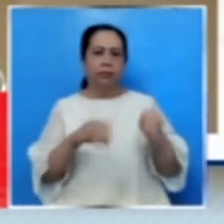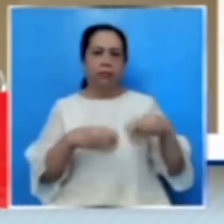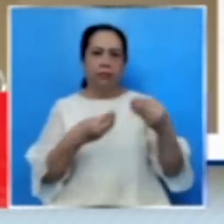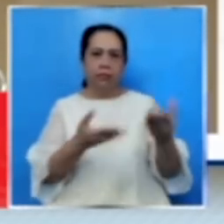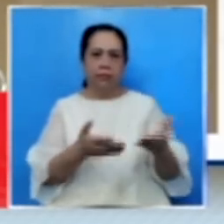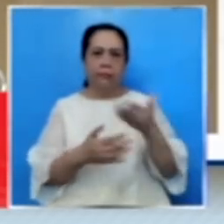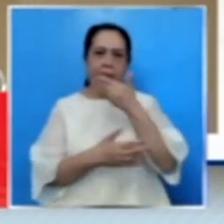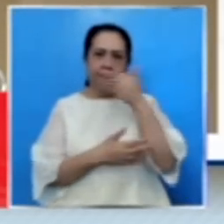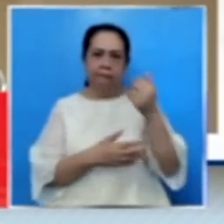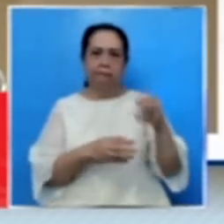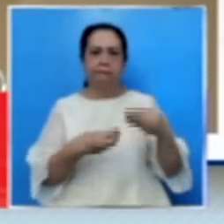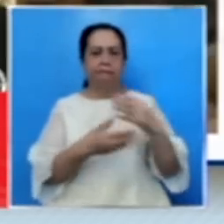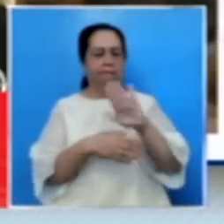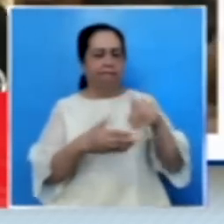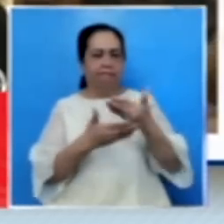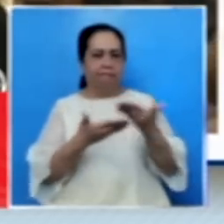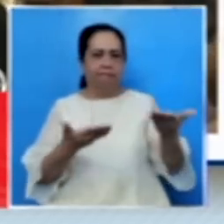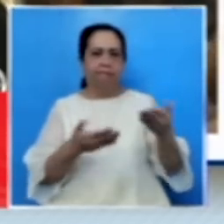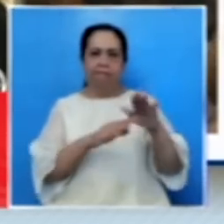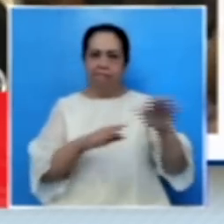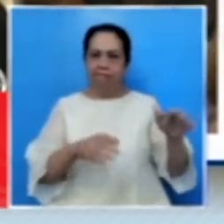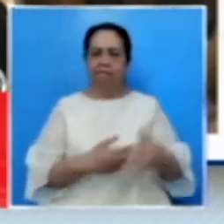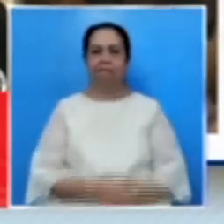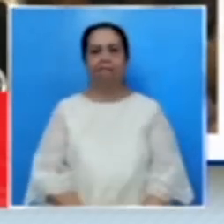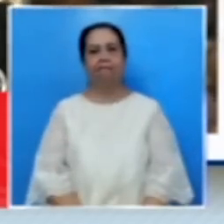best of everything.